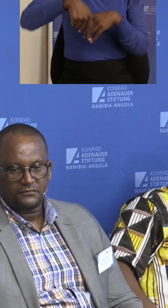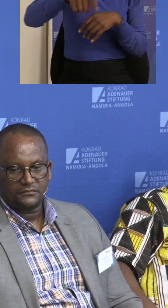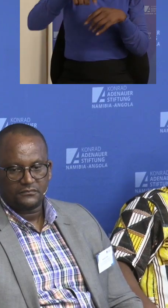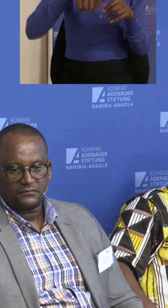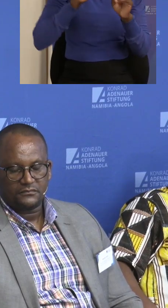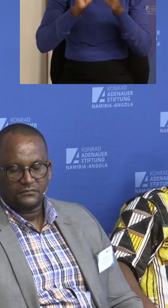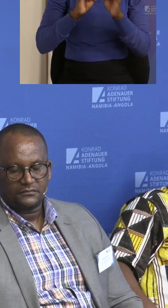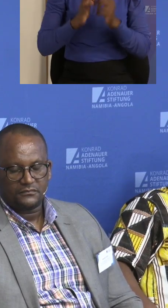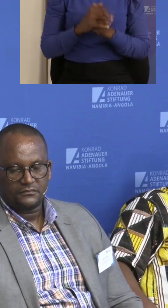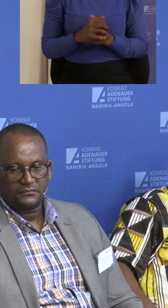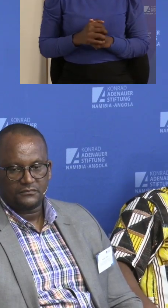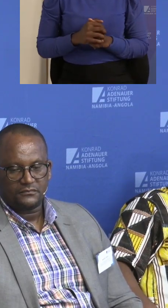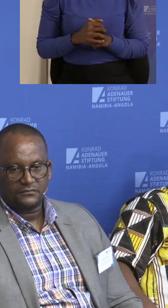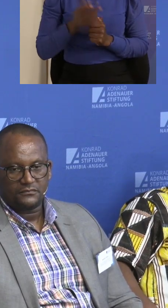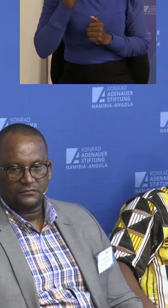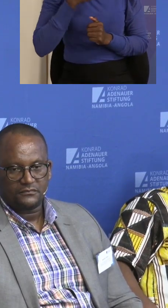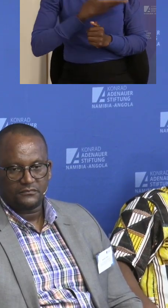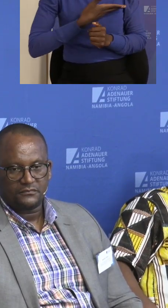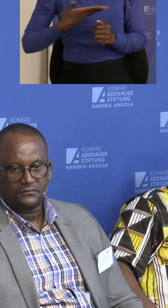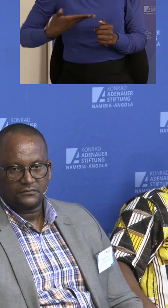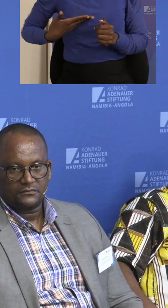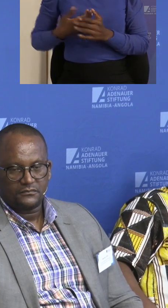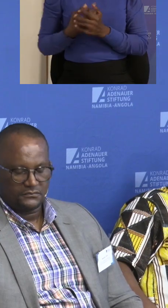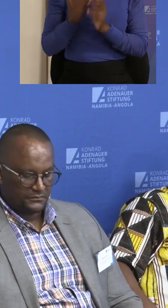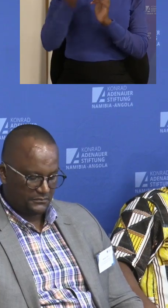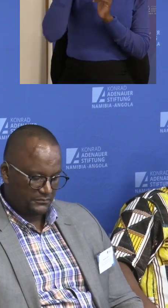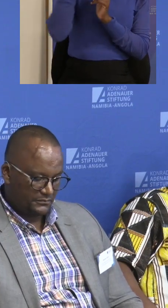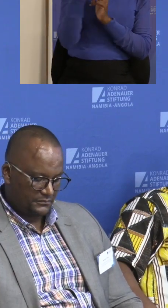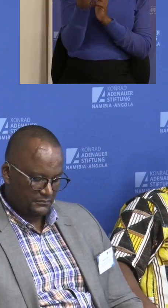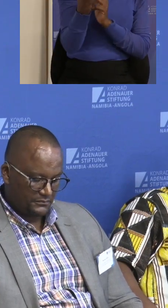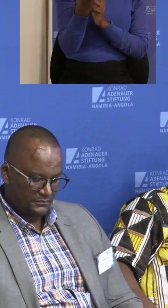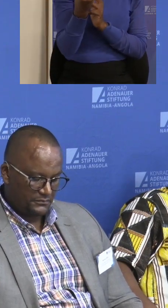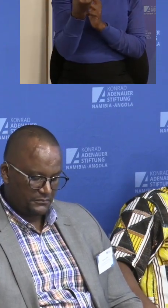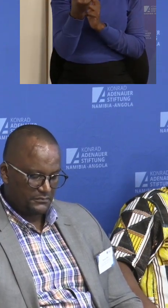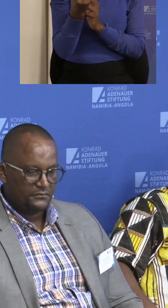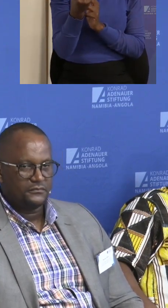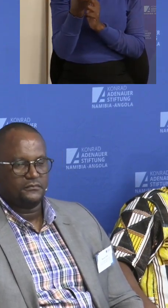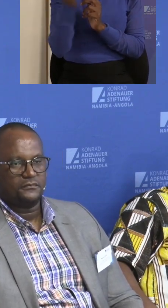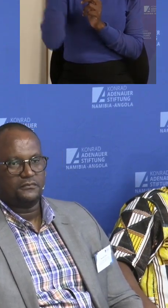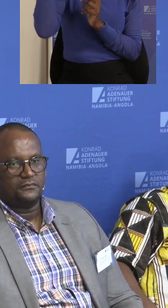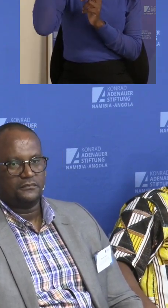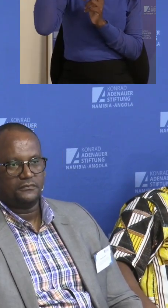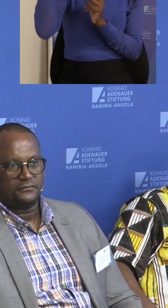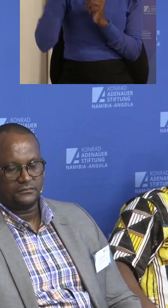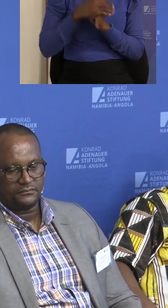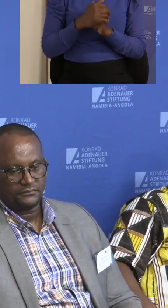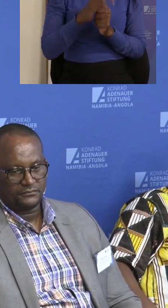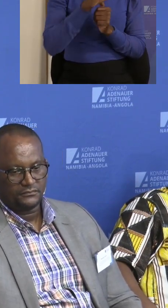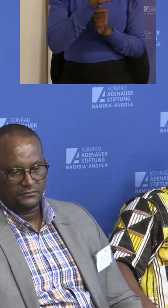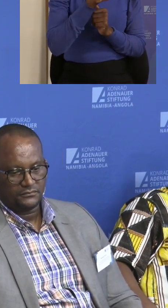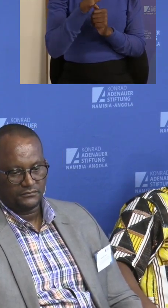discussion. Ladies and gentlemen, the Finance Minister, Honorable Ipumbu Shimbi, just tabled the